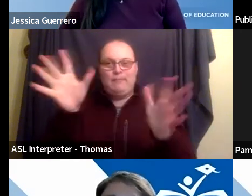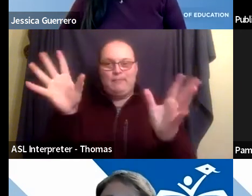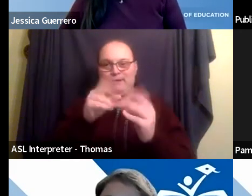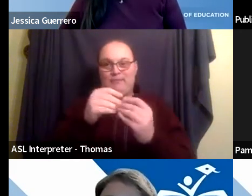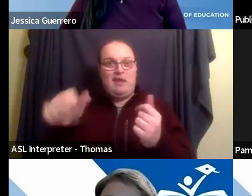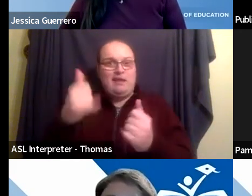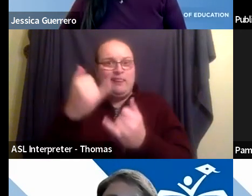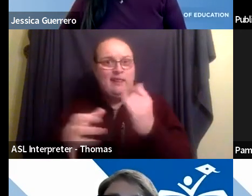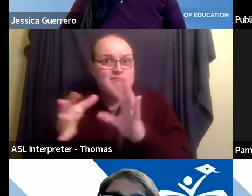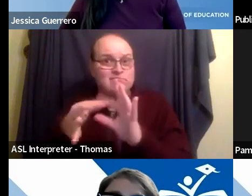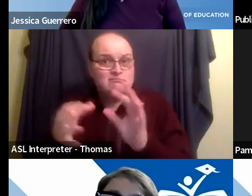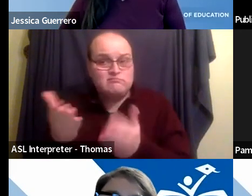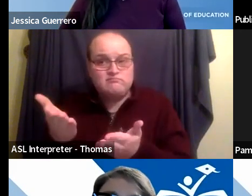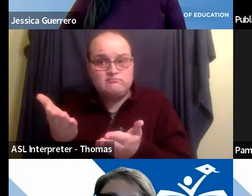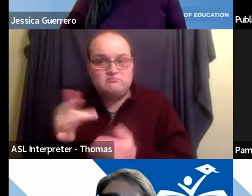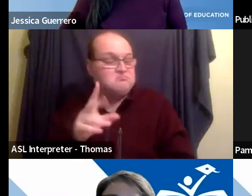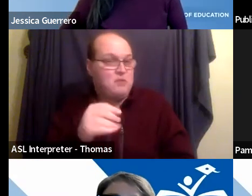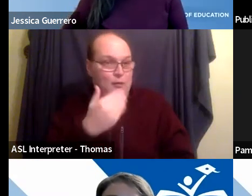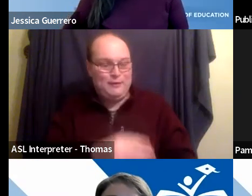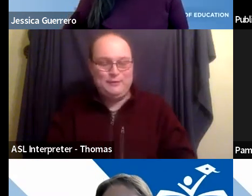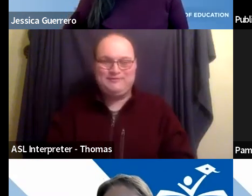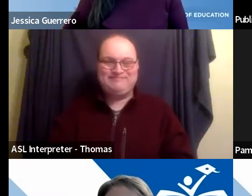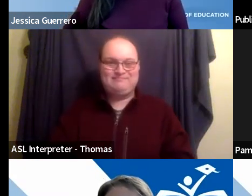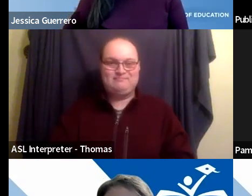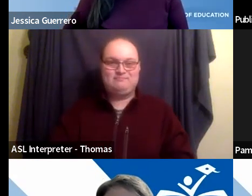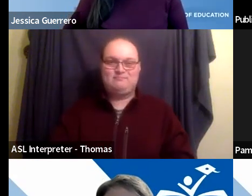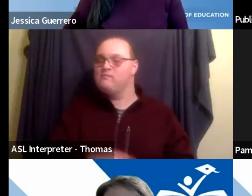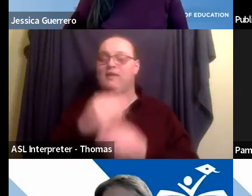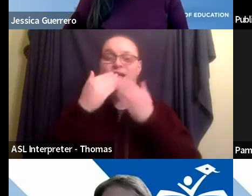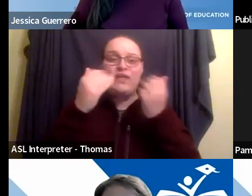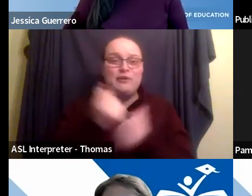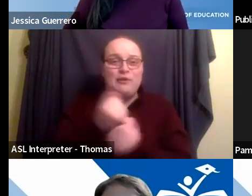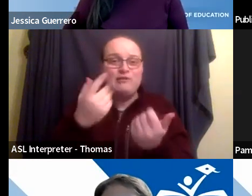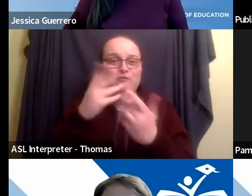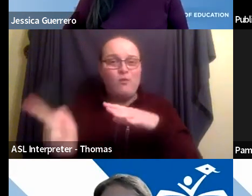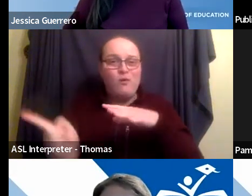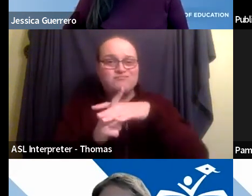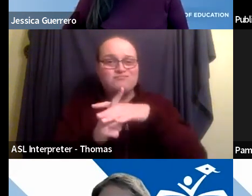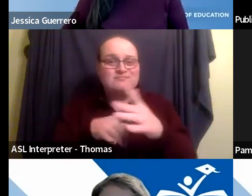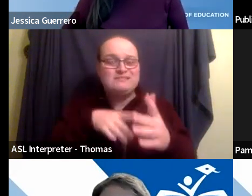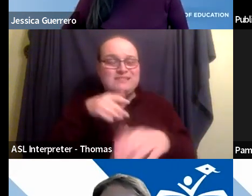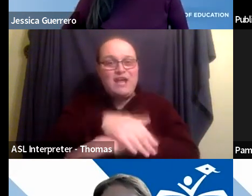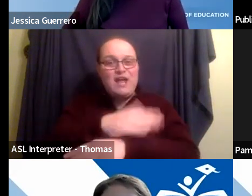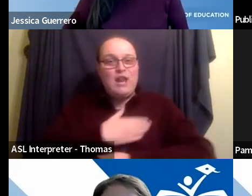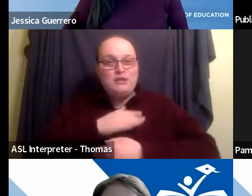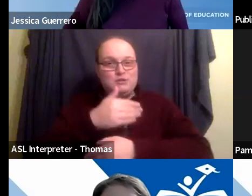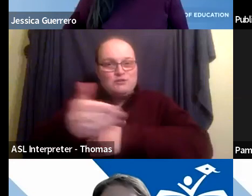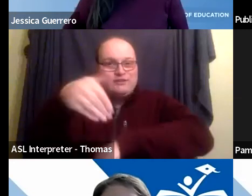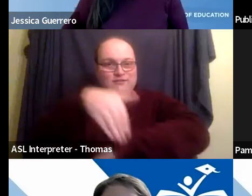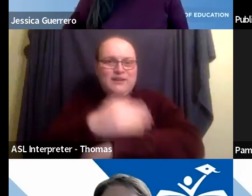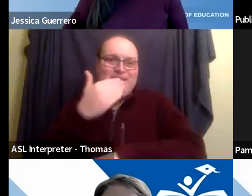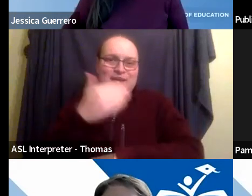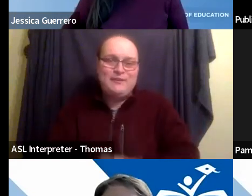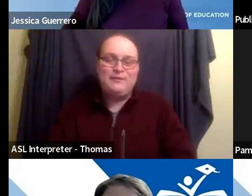or anything? No, thank you. Okay, thank you so much everyone for joining us, and enjoy the rest of the evening.